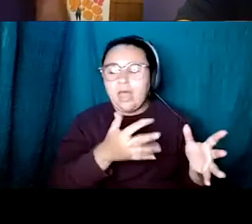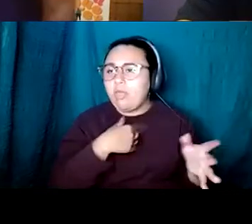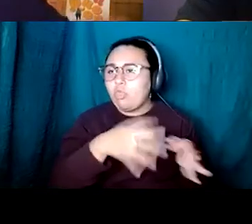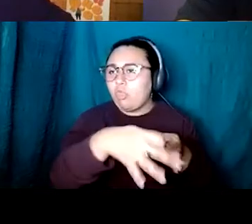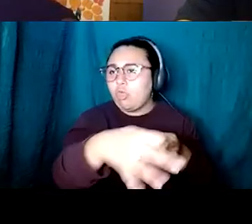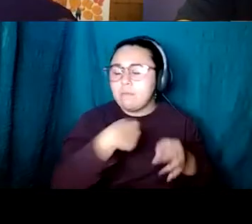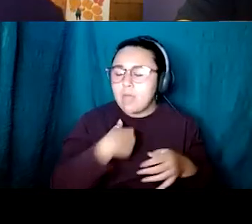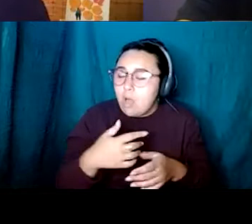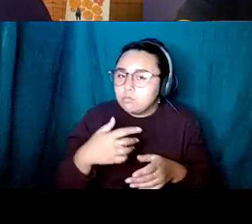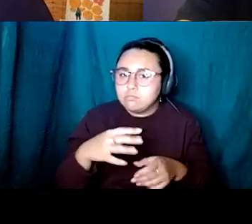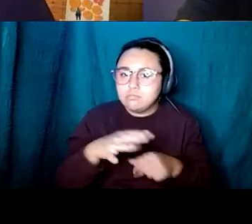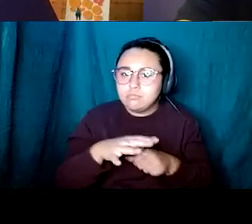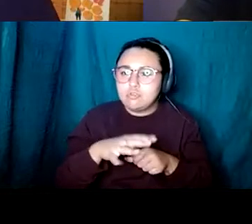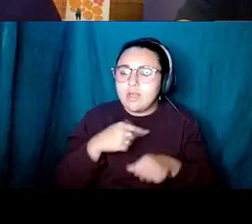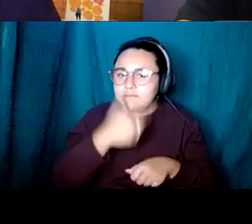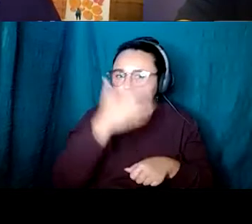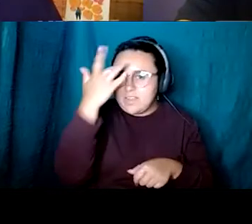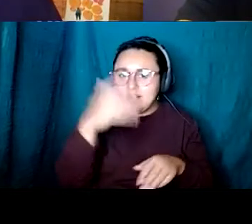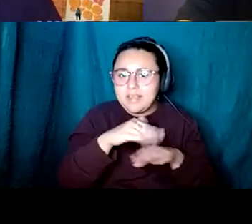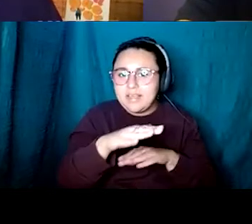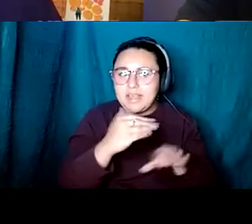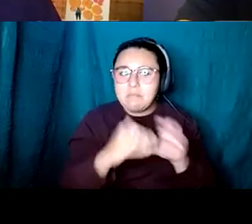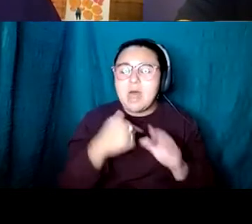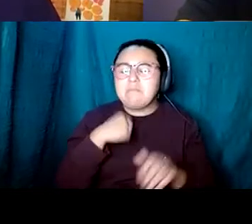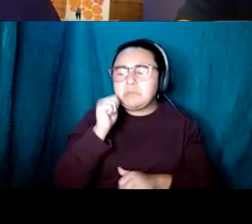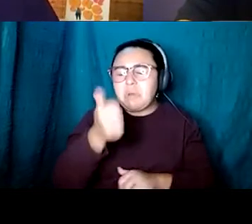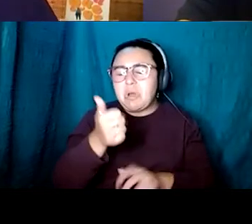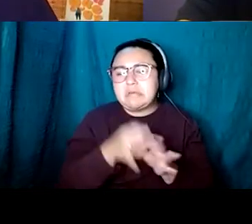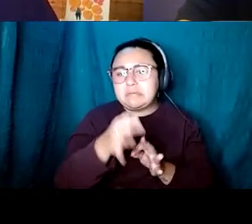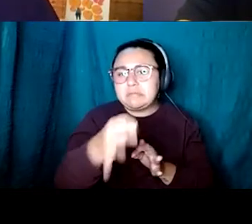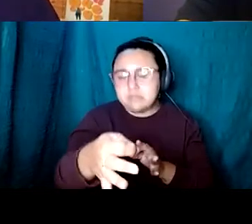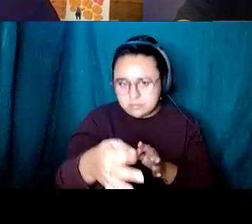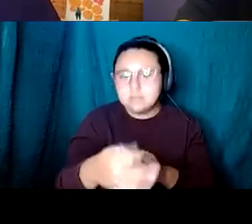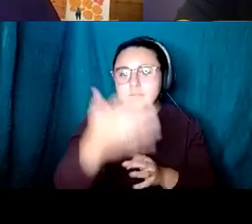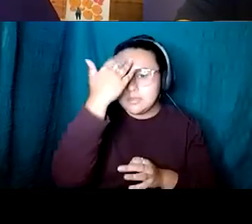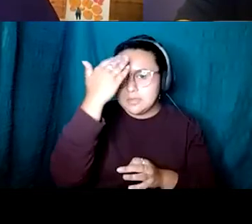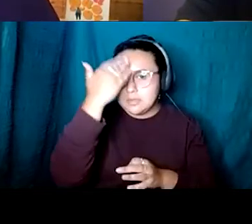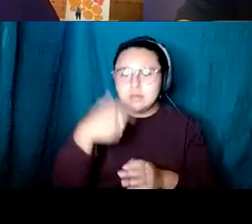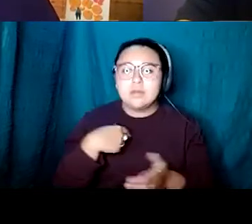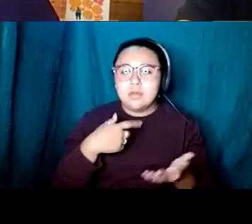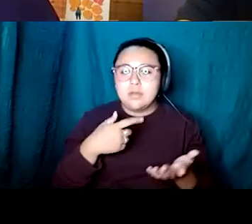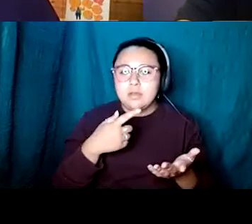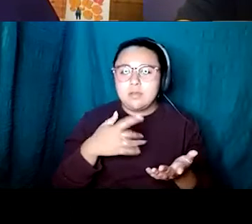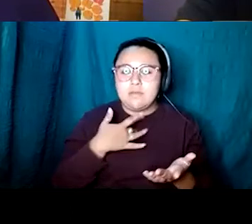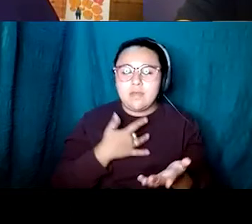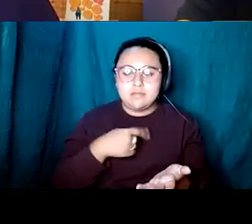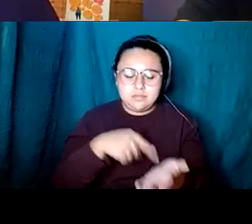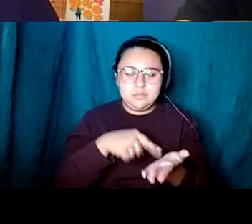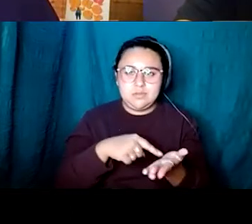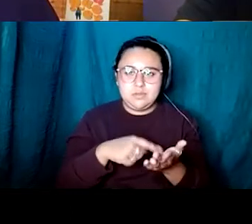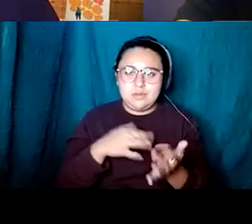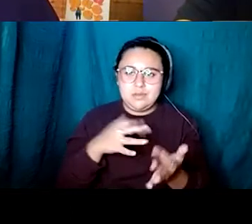today. I'll send it tomorrow. So before you know it, you know, you're behind on submissions and we haven't gone through all them all.